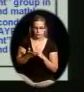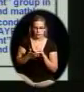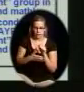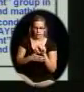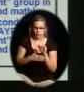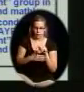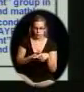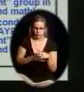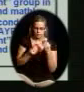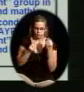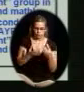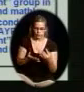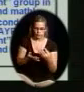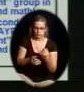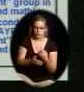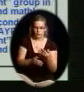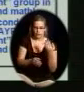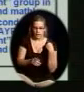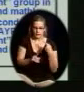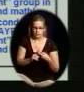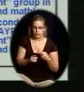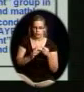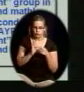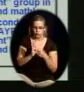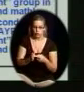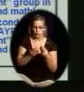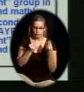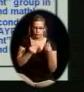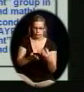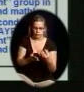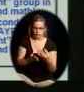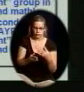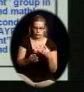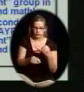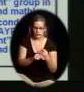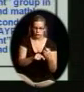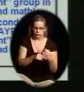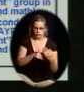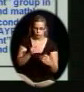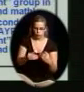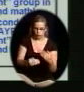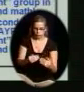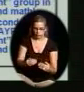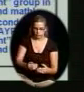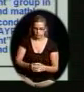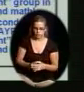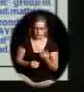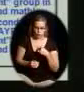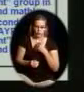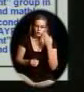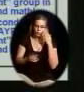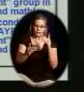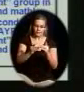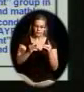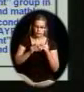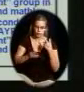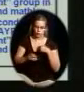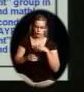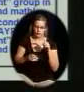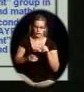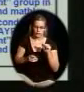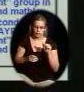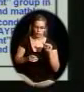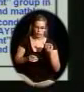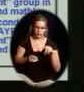information. We brought to you last month information related to adequate yearly progress in our schools. We know that as a district we made AYP based